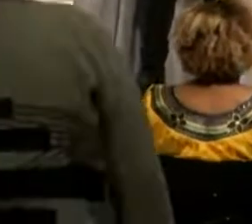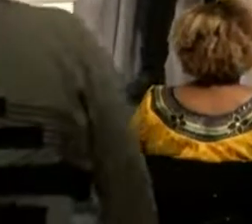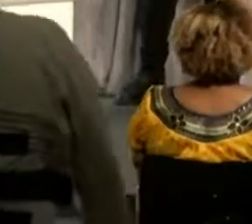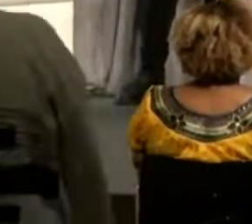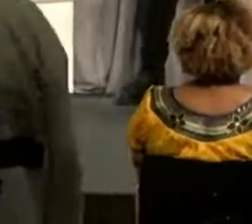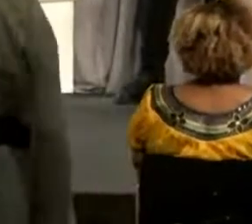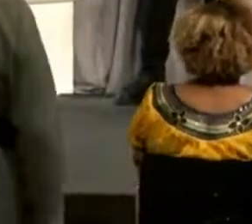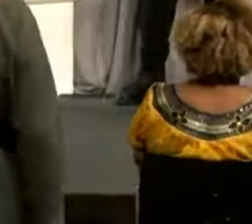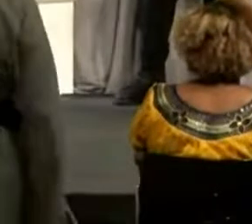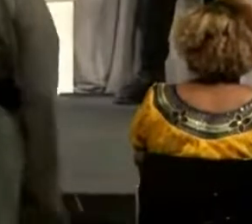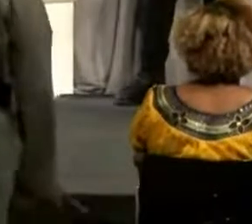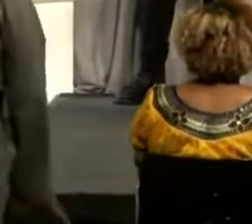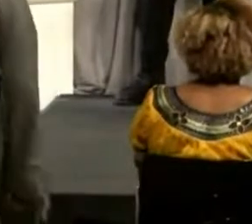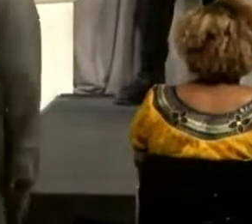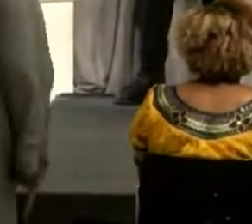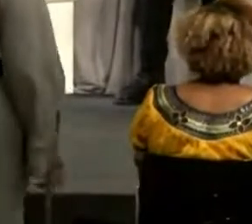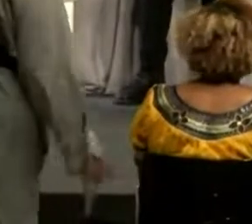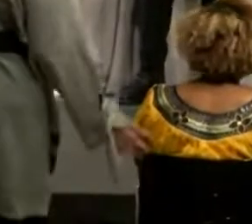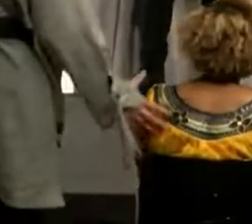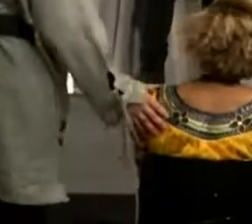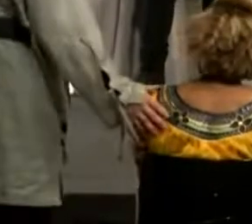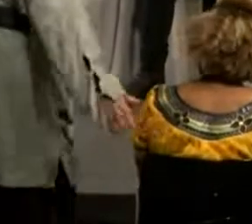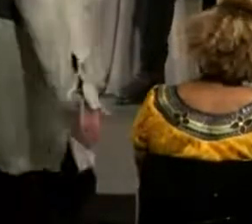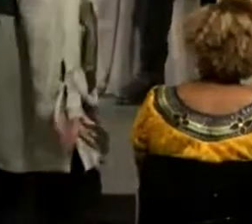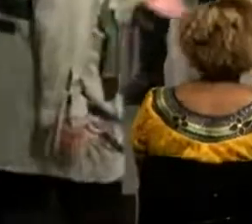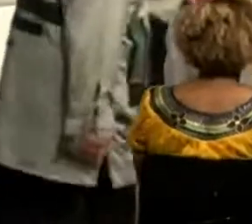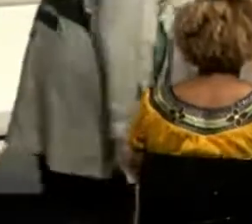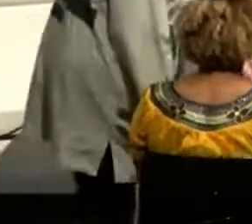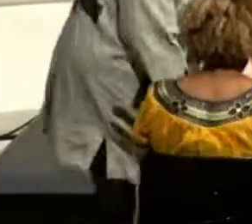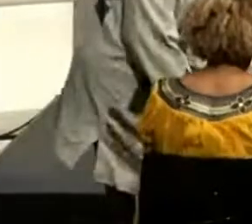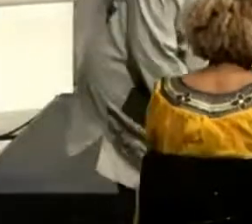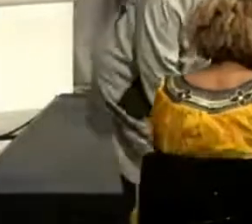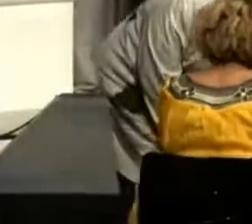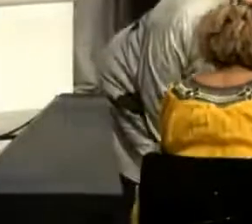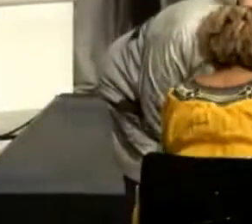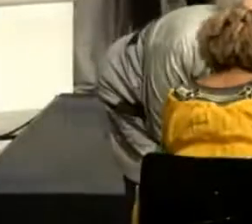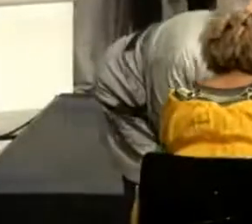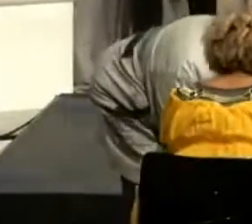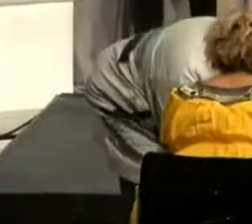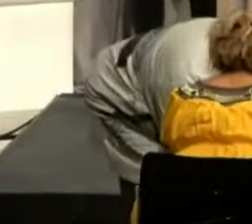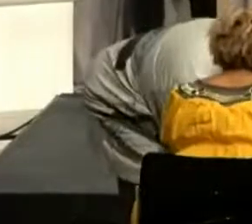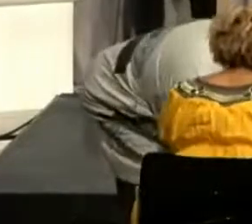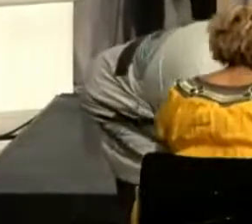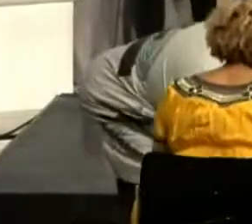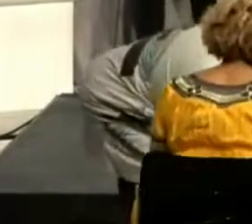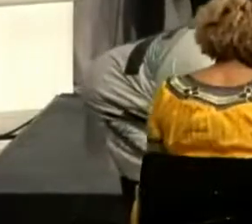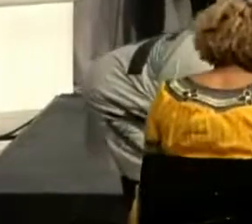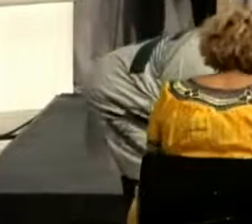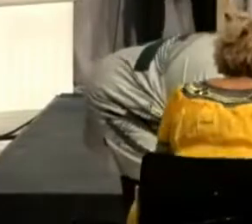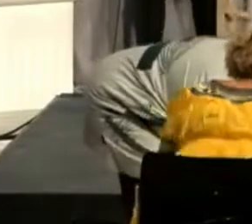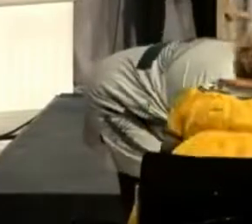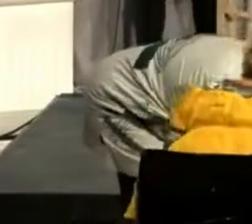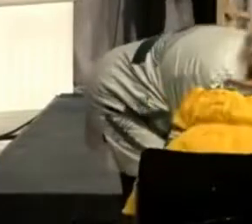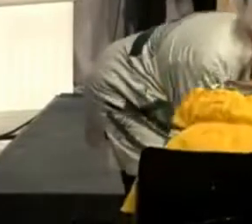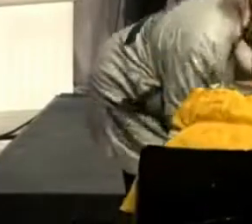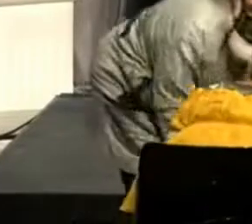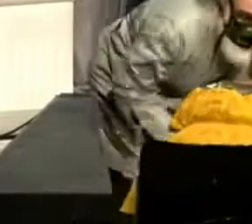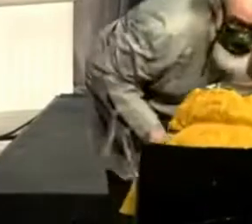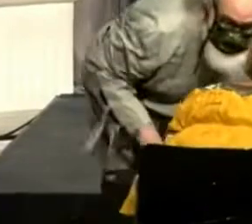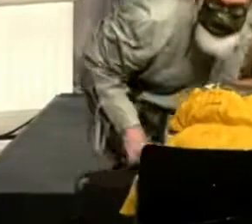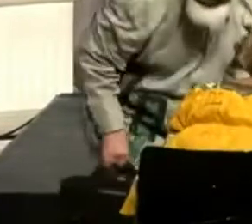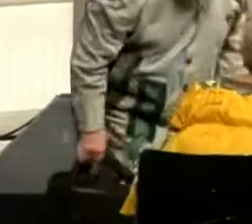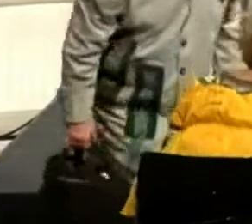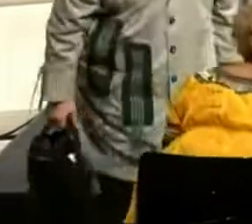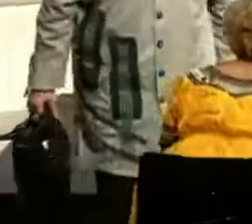in Ancestor. And her examination will be directed by Howard University Law